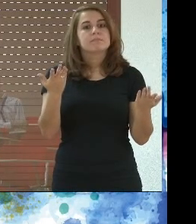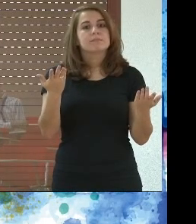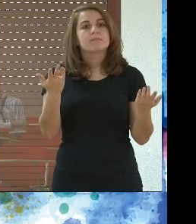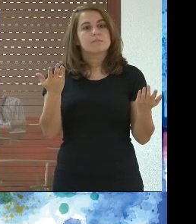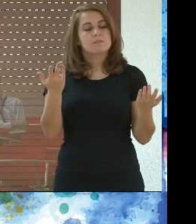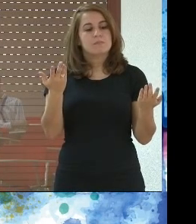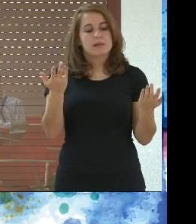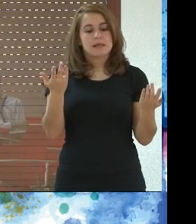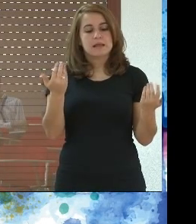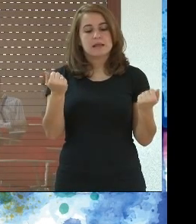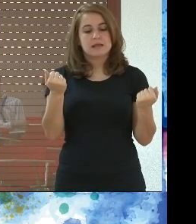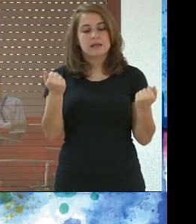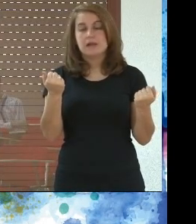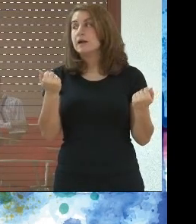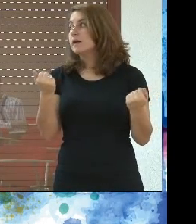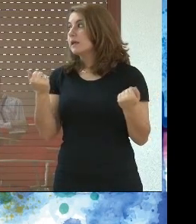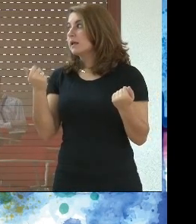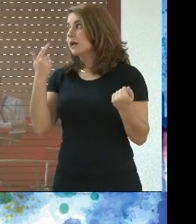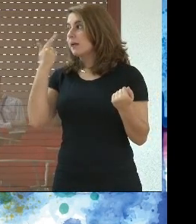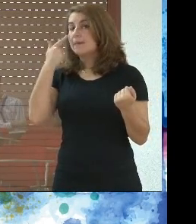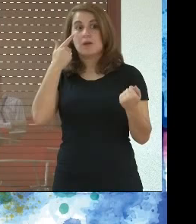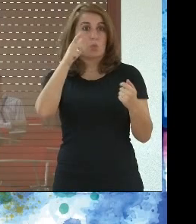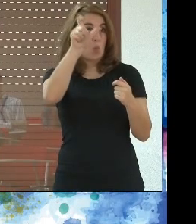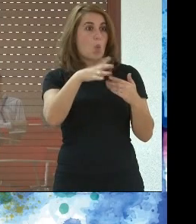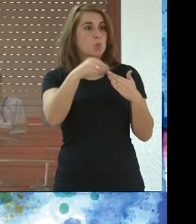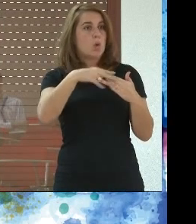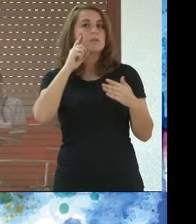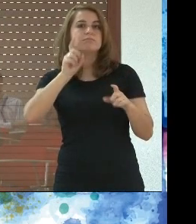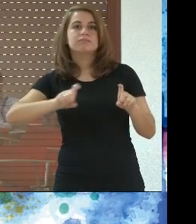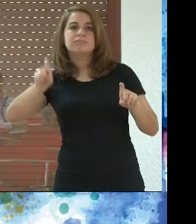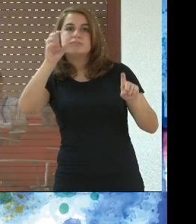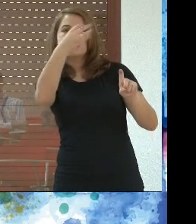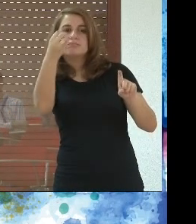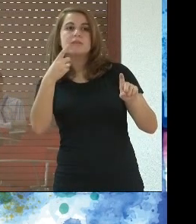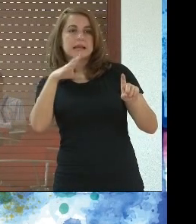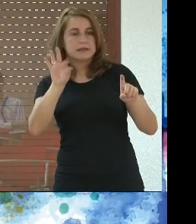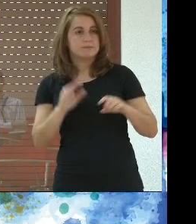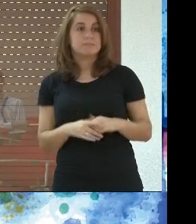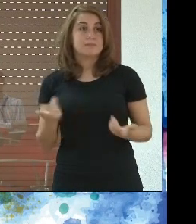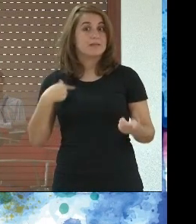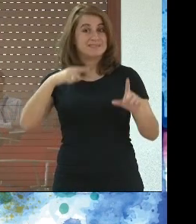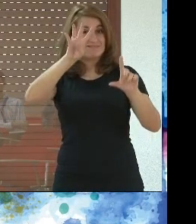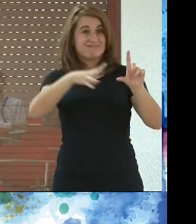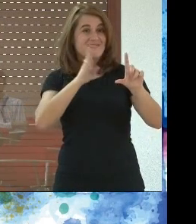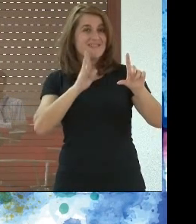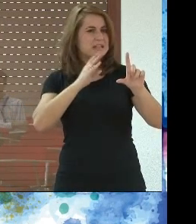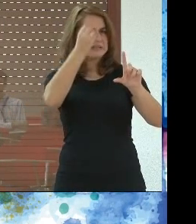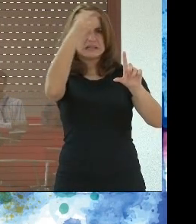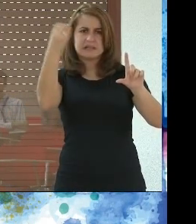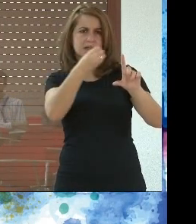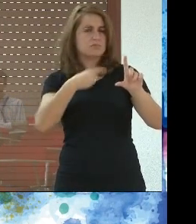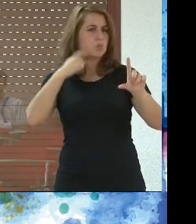purpose of all this is to determine the command that was selected by the user. However, the matrix will always light